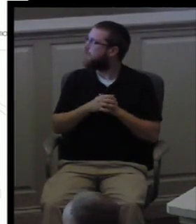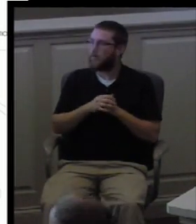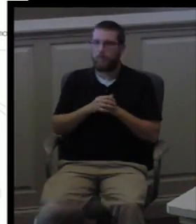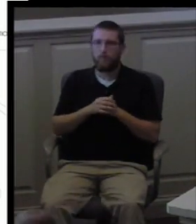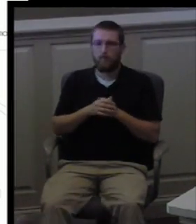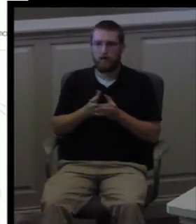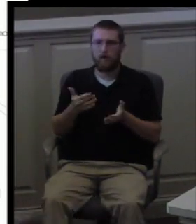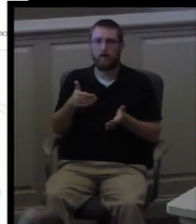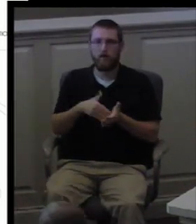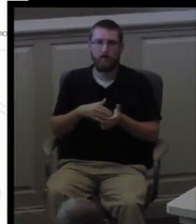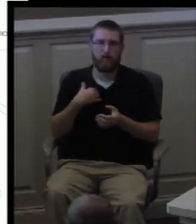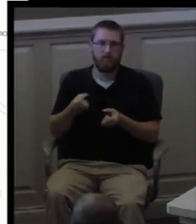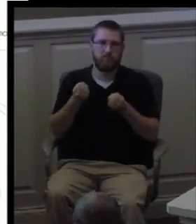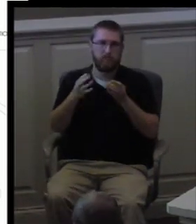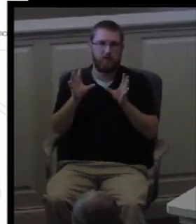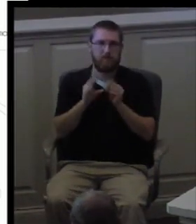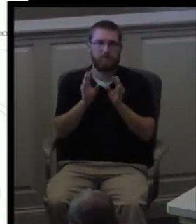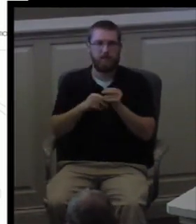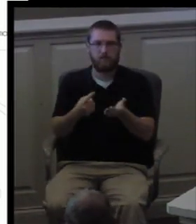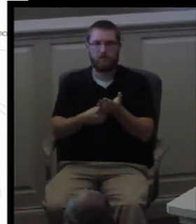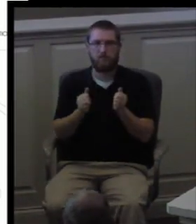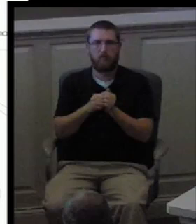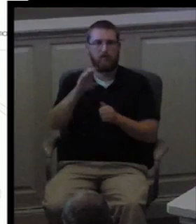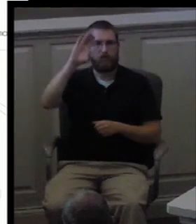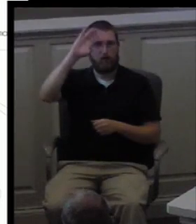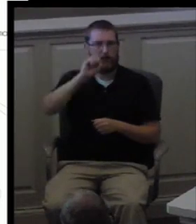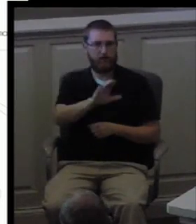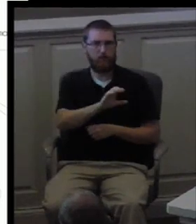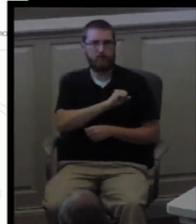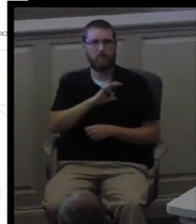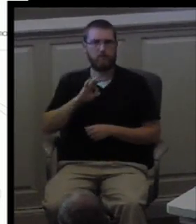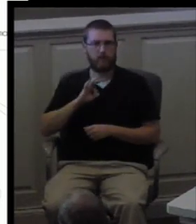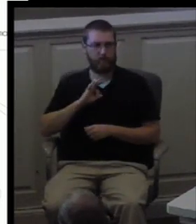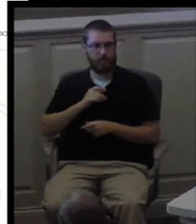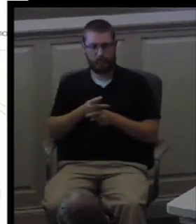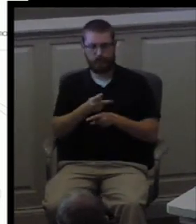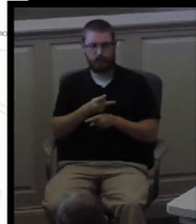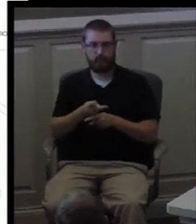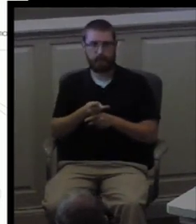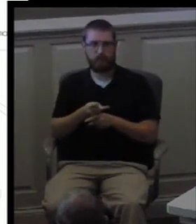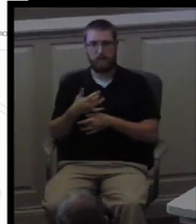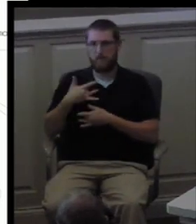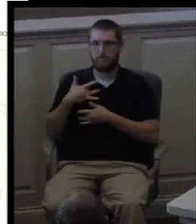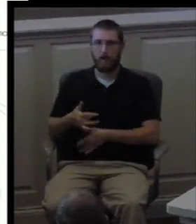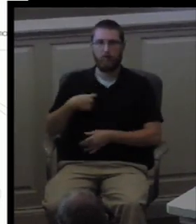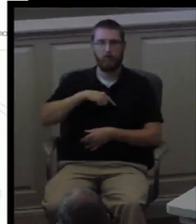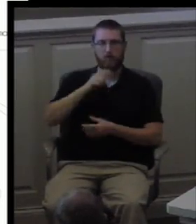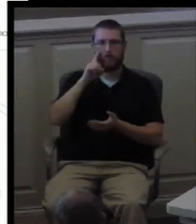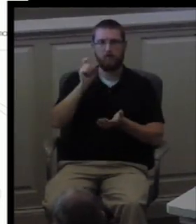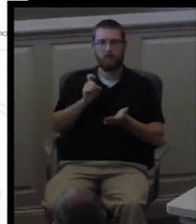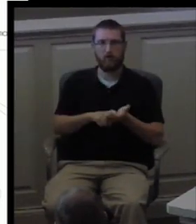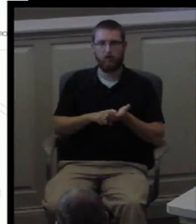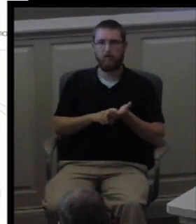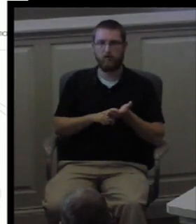Again, we had numerous meetings with fire department staff, and so the trend right now,